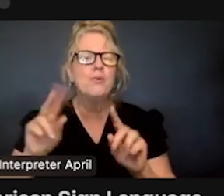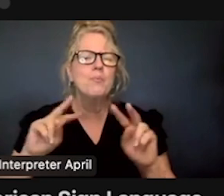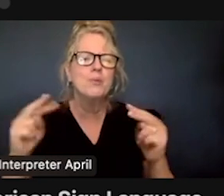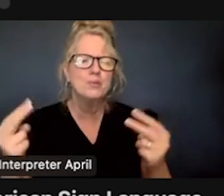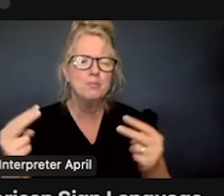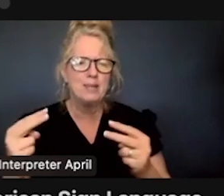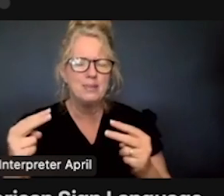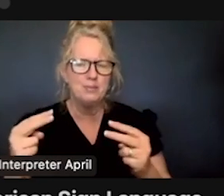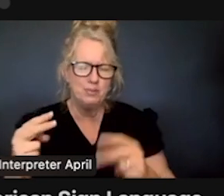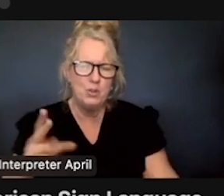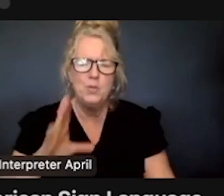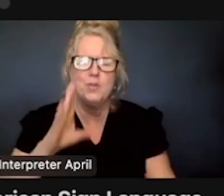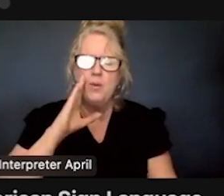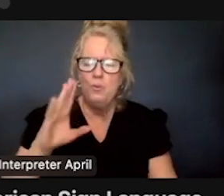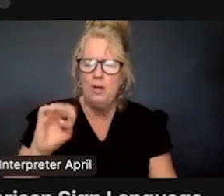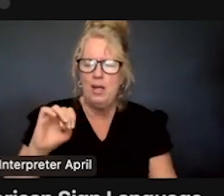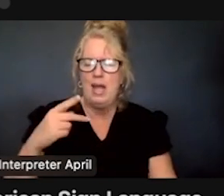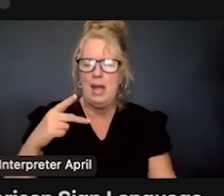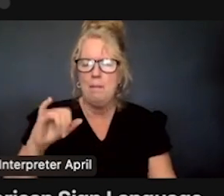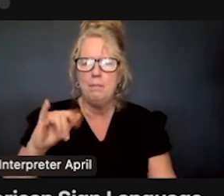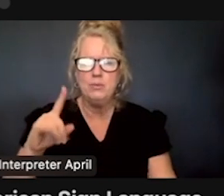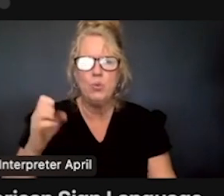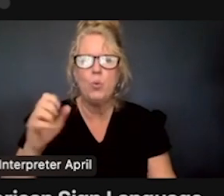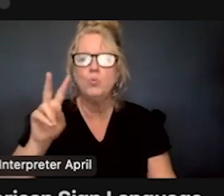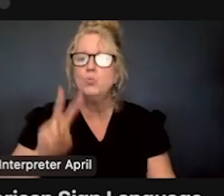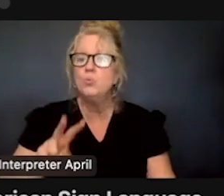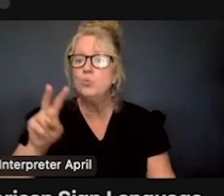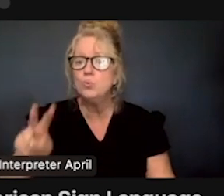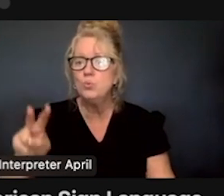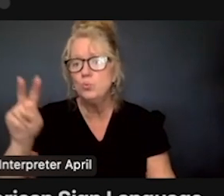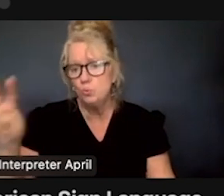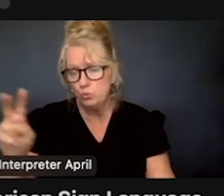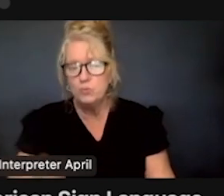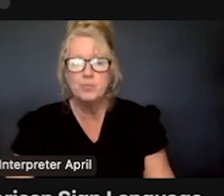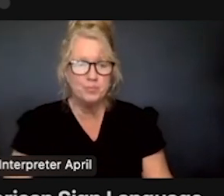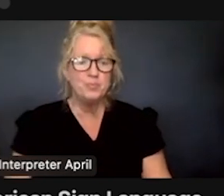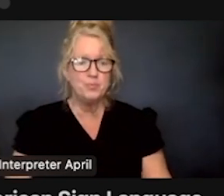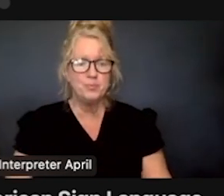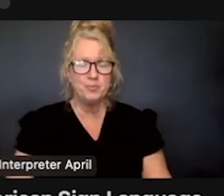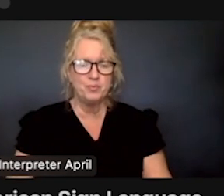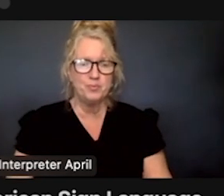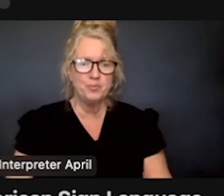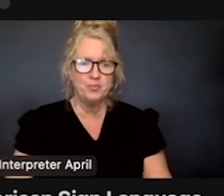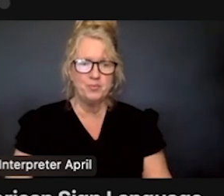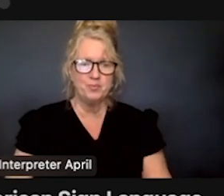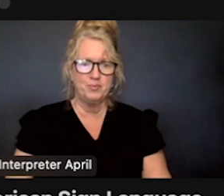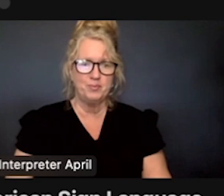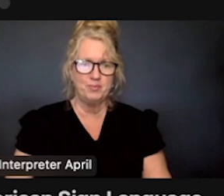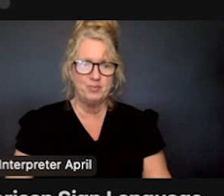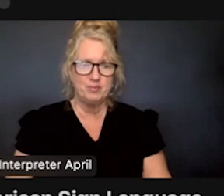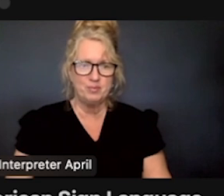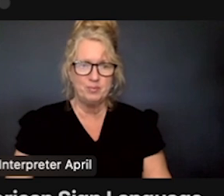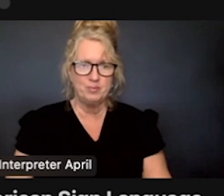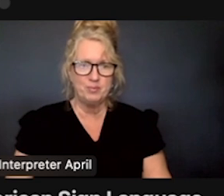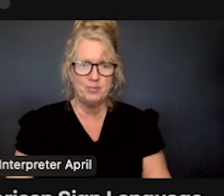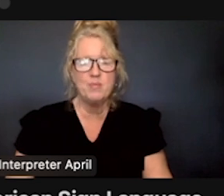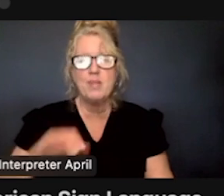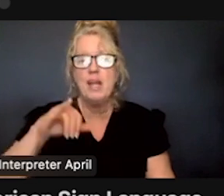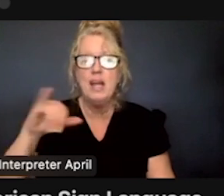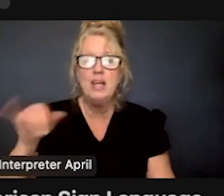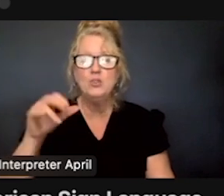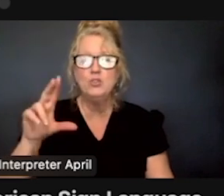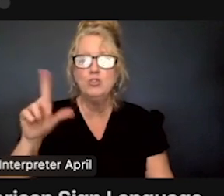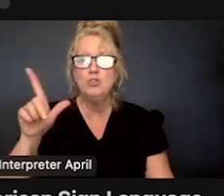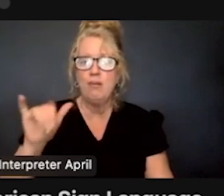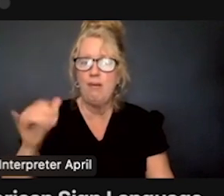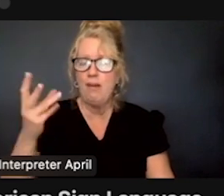that'll be episode 222. Right. And then July 16th, there's a debate